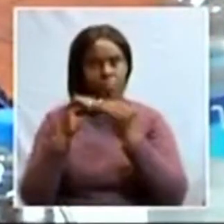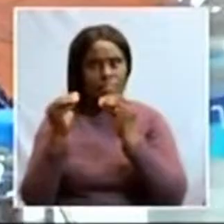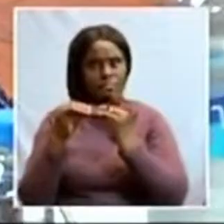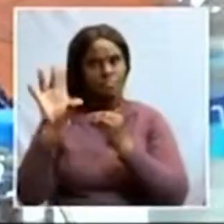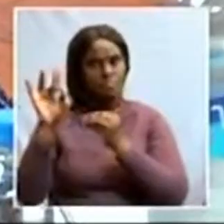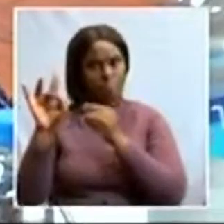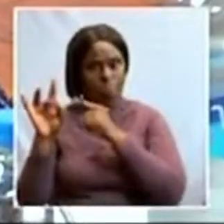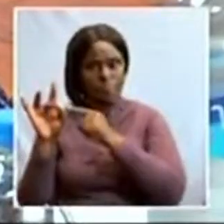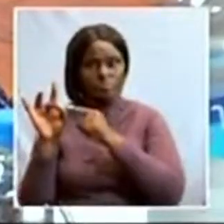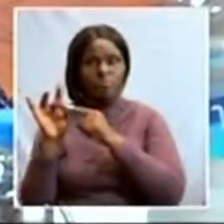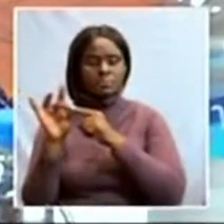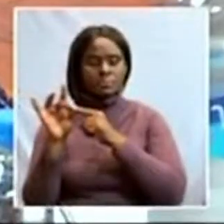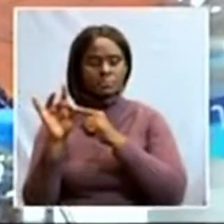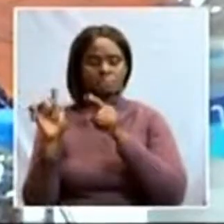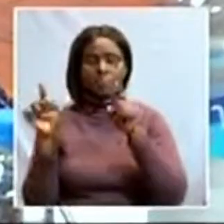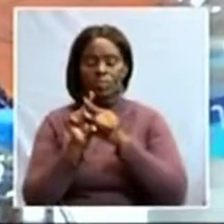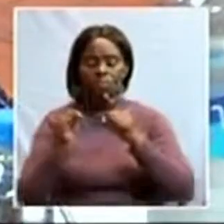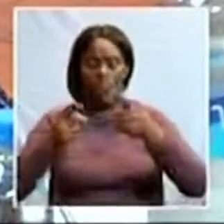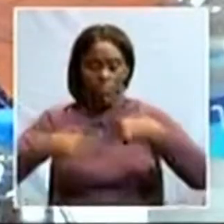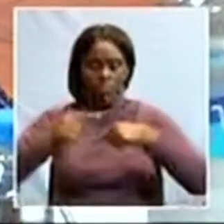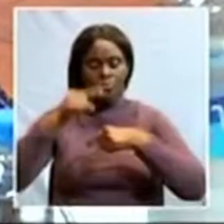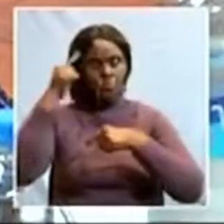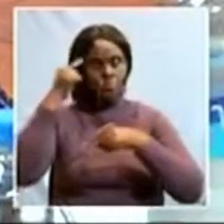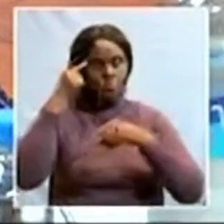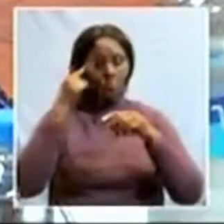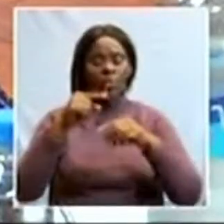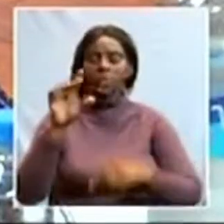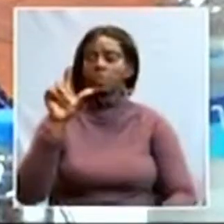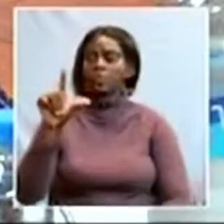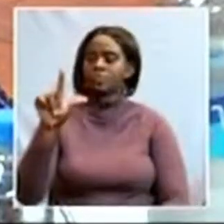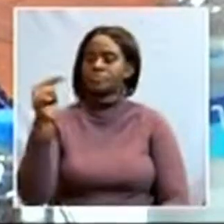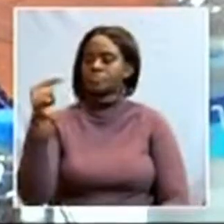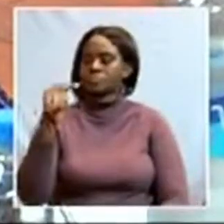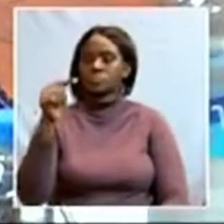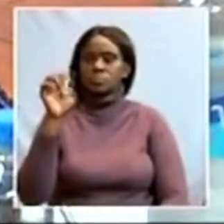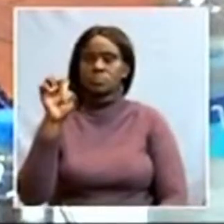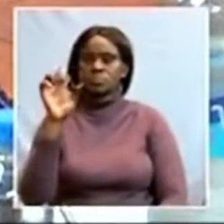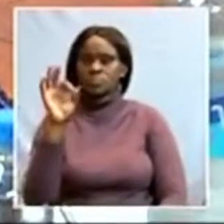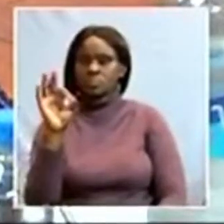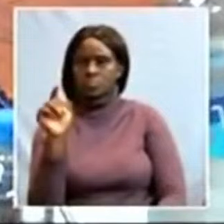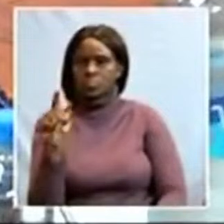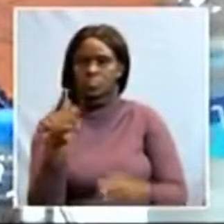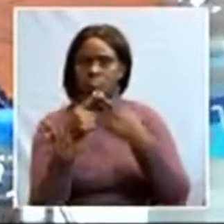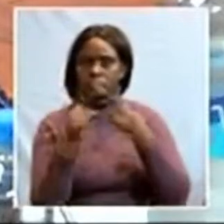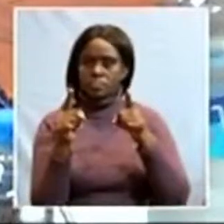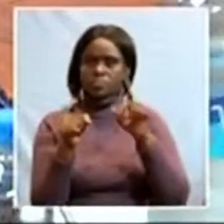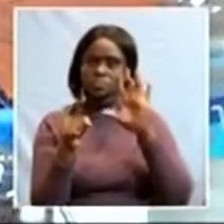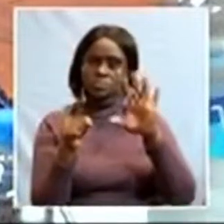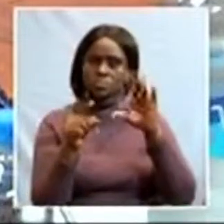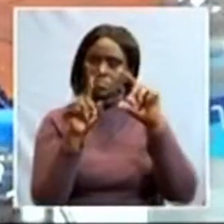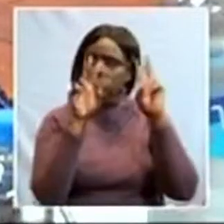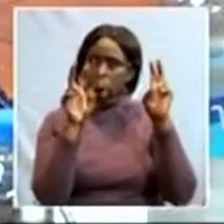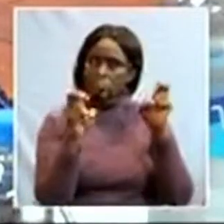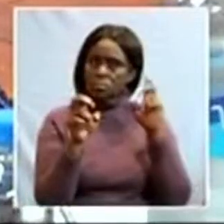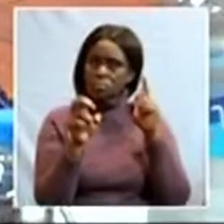8, local government equalization fund. The variance there in brackets